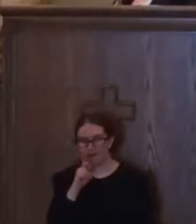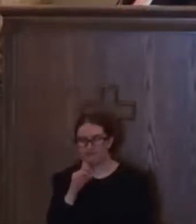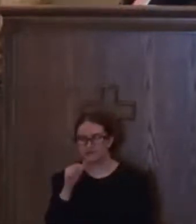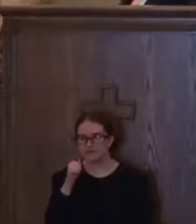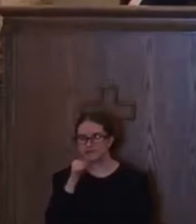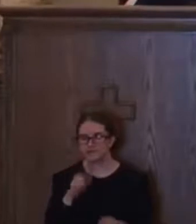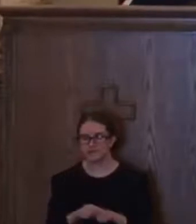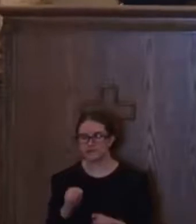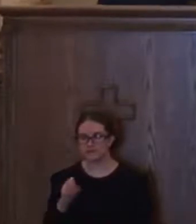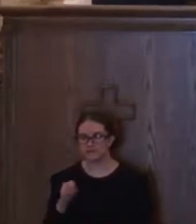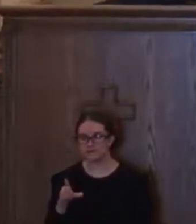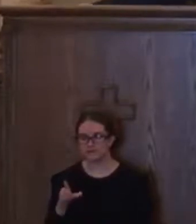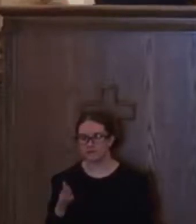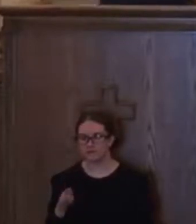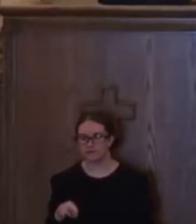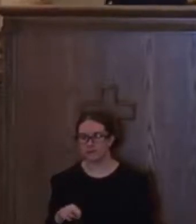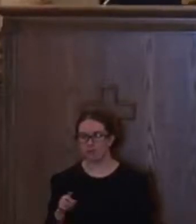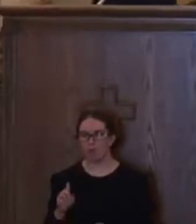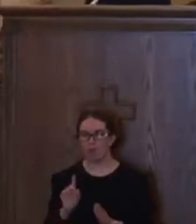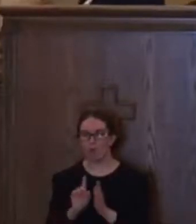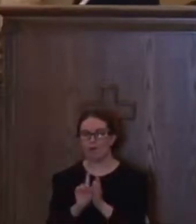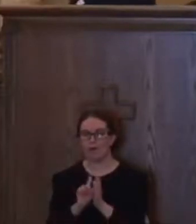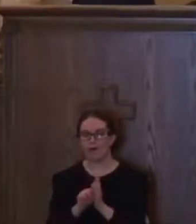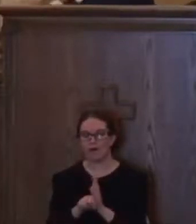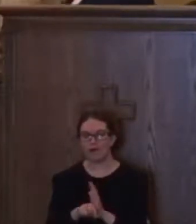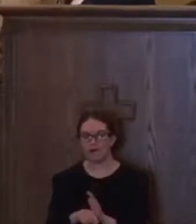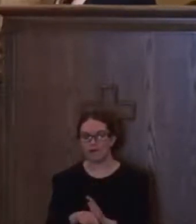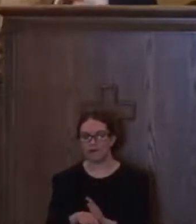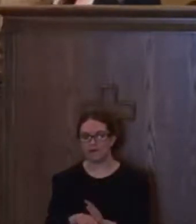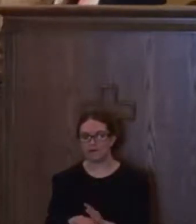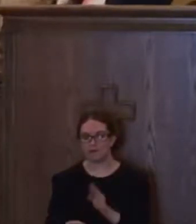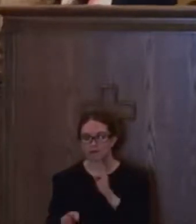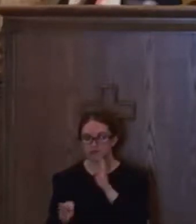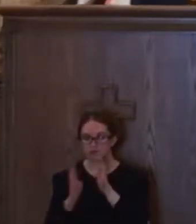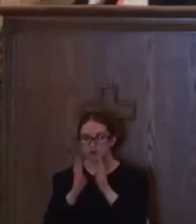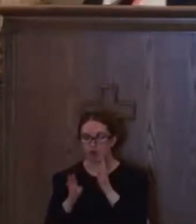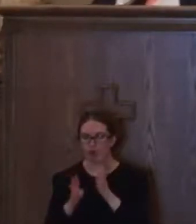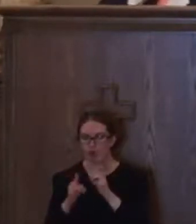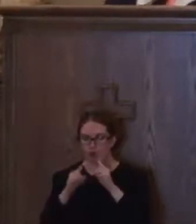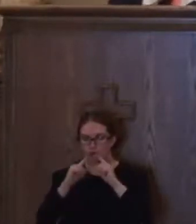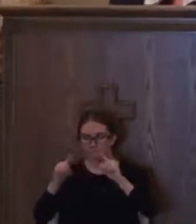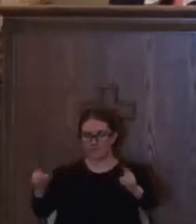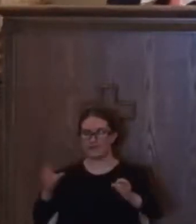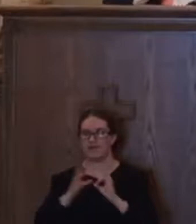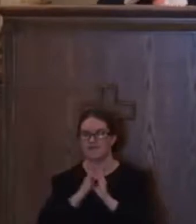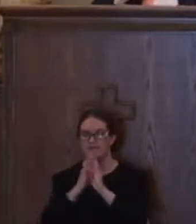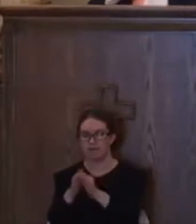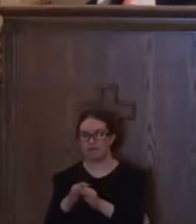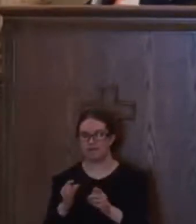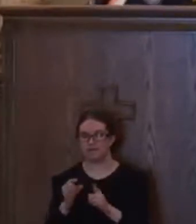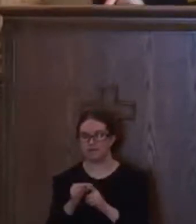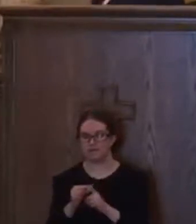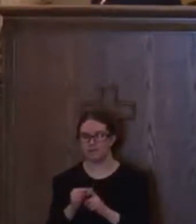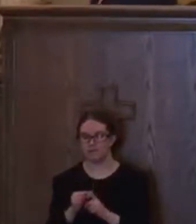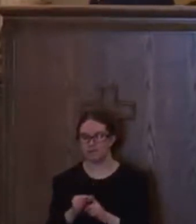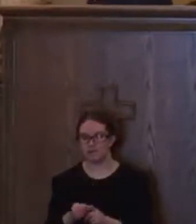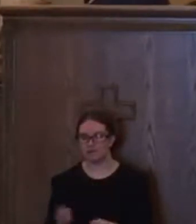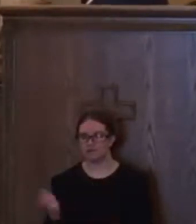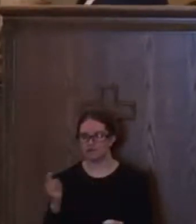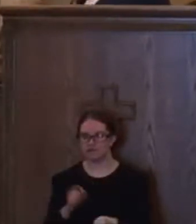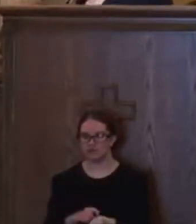man, I was, for over an hour, I was speaking faith. I was giving him a word from God. And all he could say each